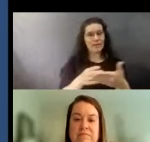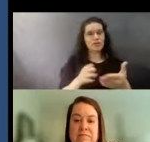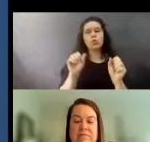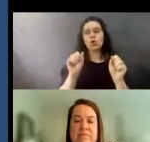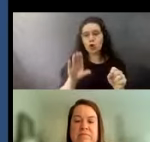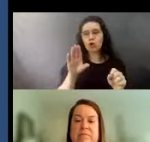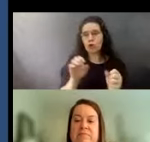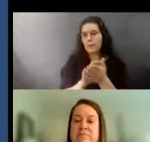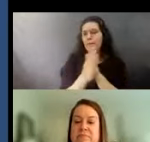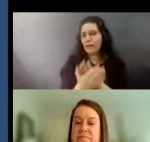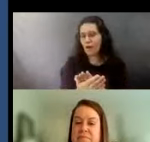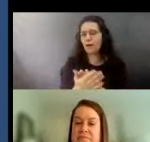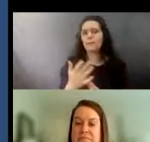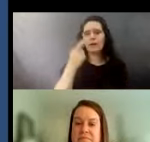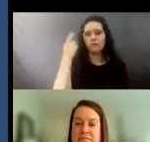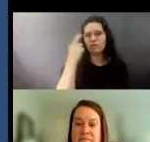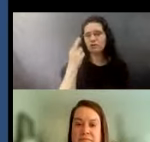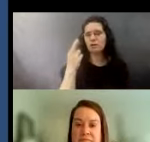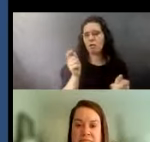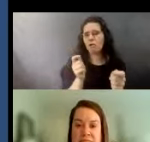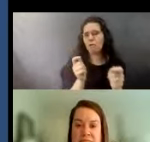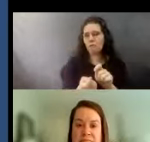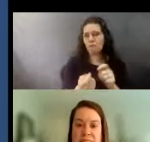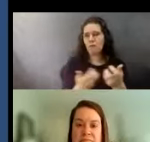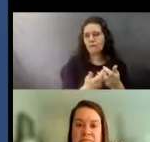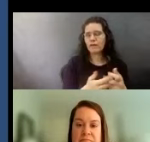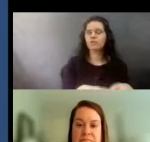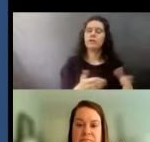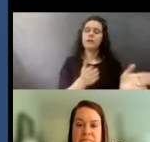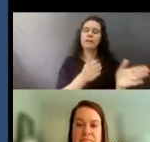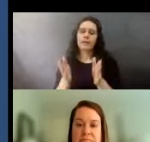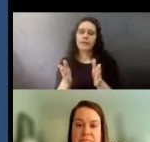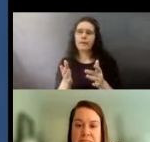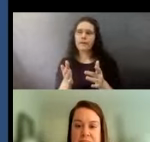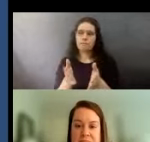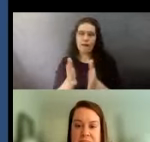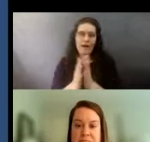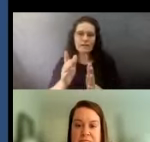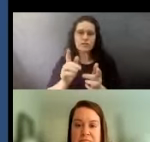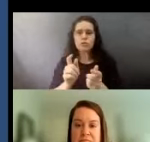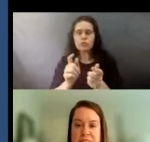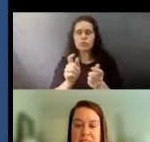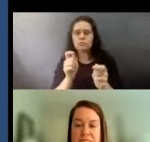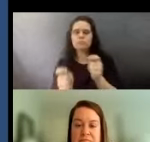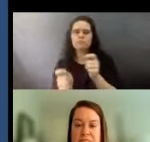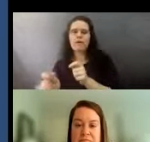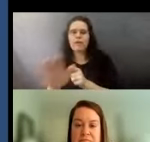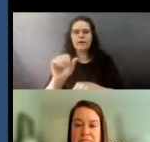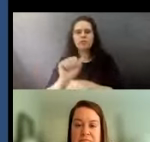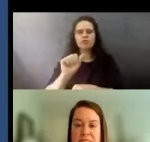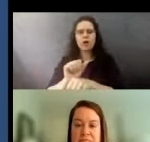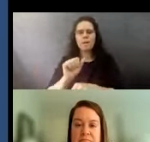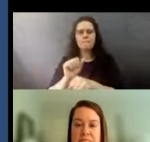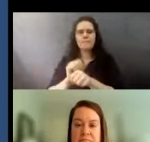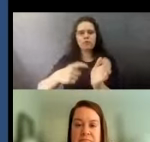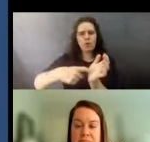modification. There may be requests for job restructuring to take out certain pieces of a job that may